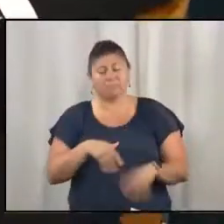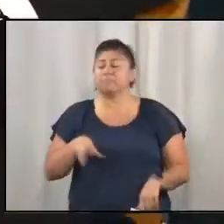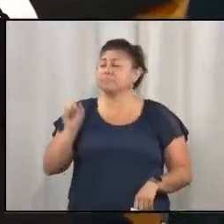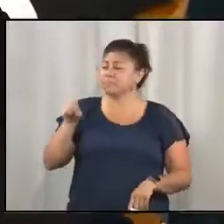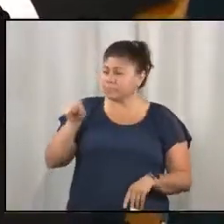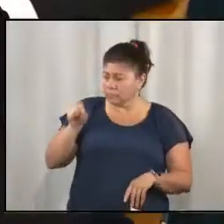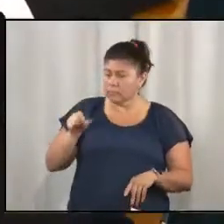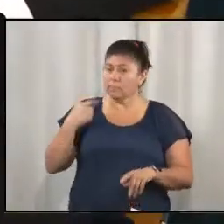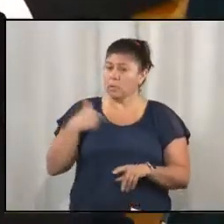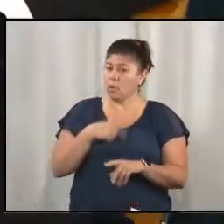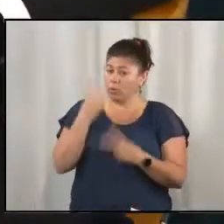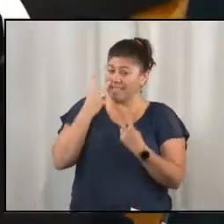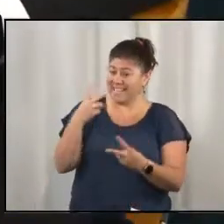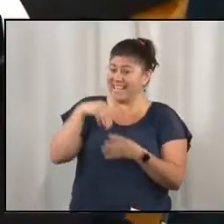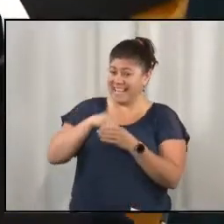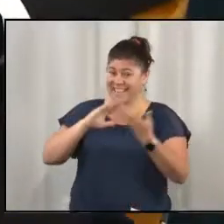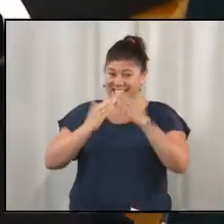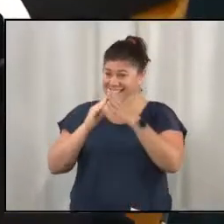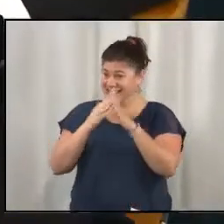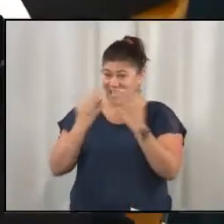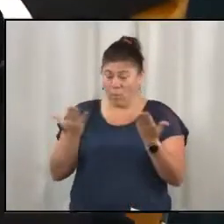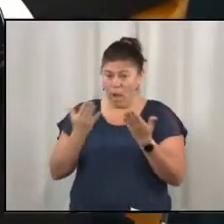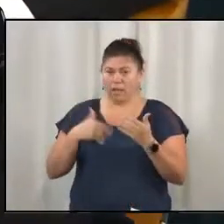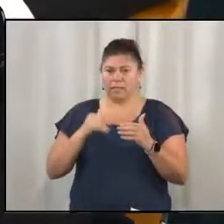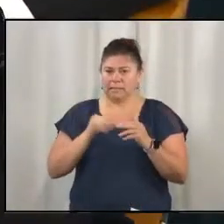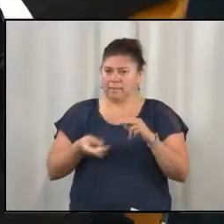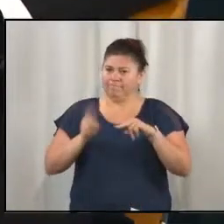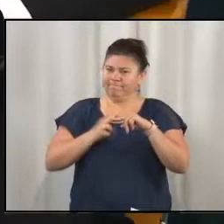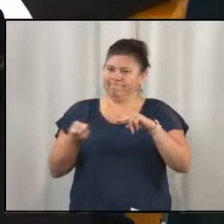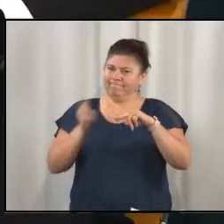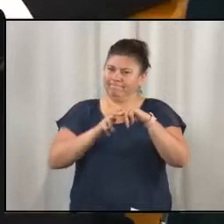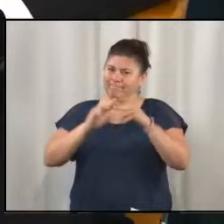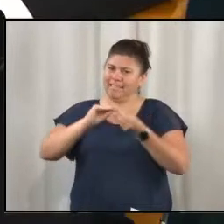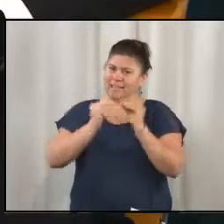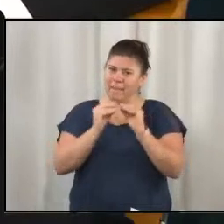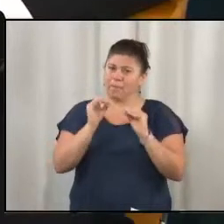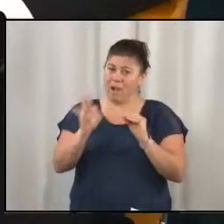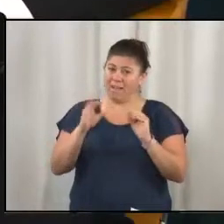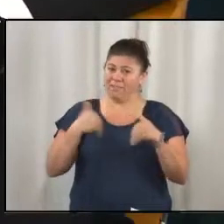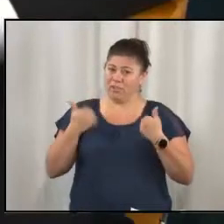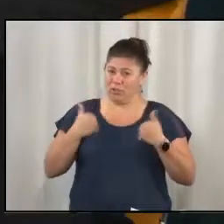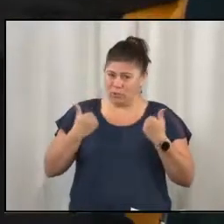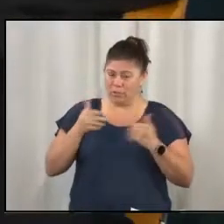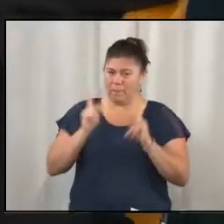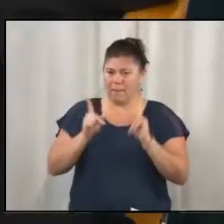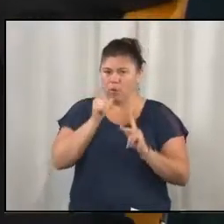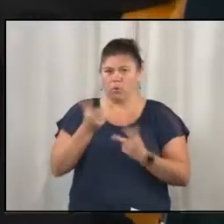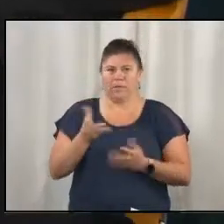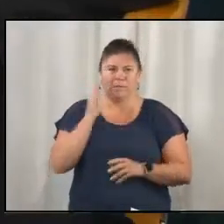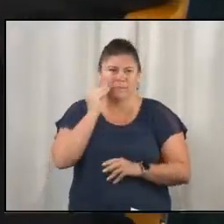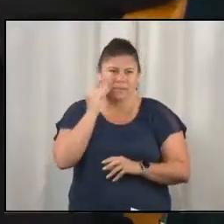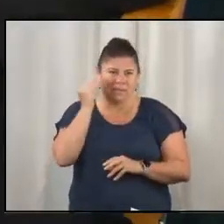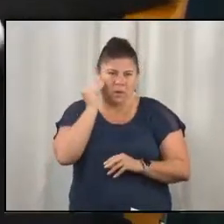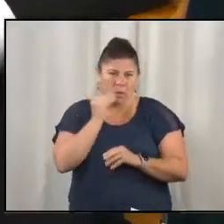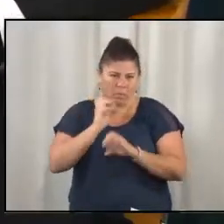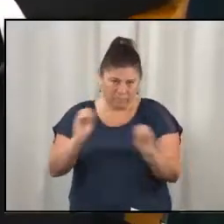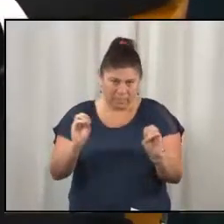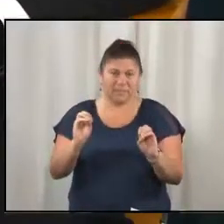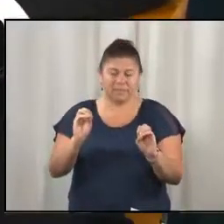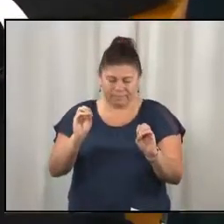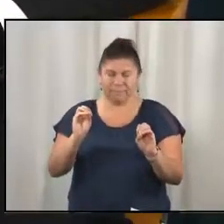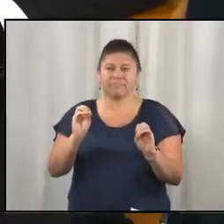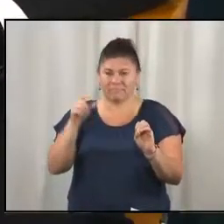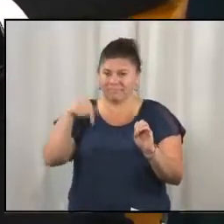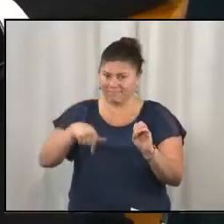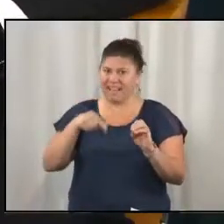we're seeing within the city is an increase in the number of youth. So our point in time count pointed to an increase in the number of youth becoming homeless in